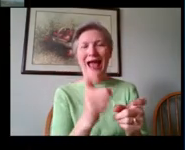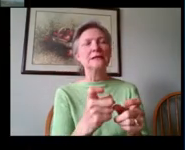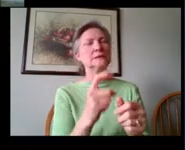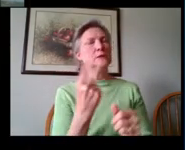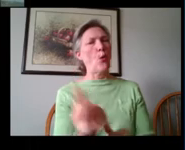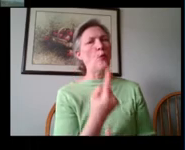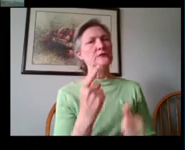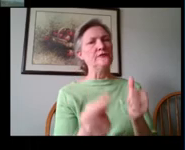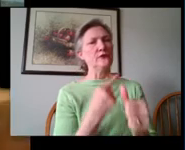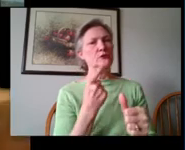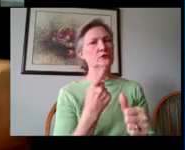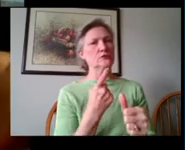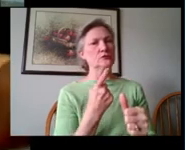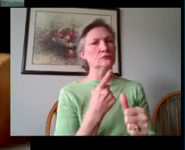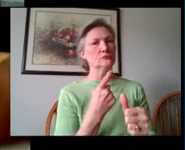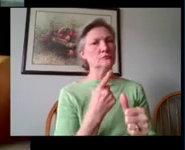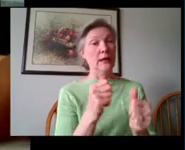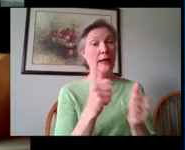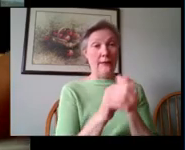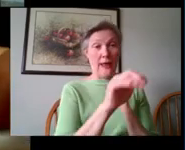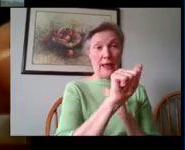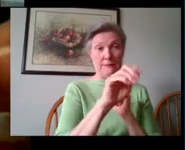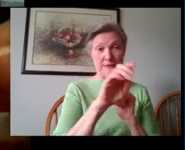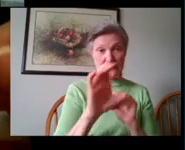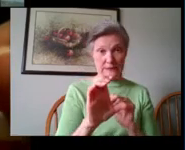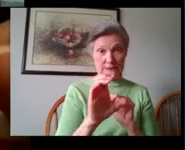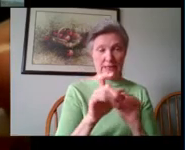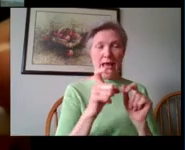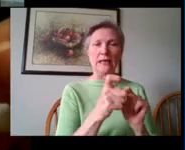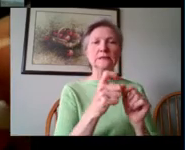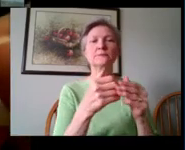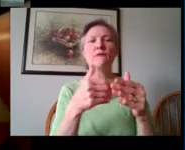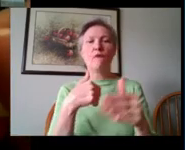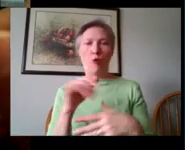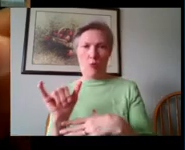comes first. Then I'm going to do the same thing, but I'm going to count up